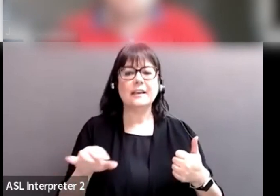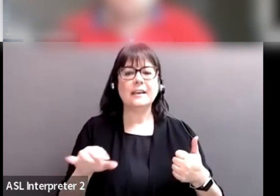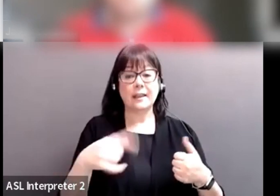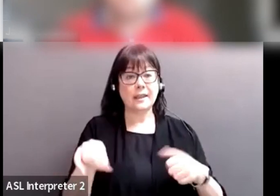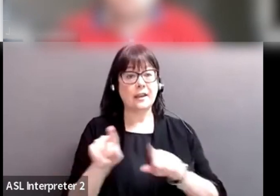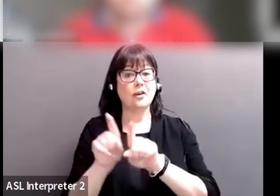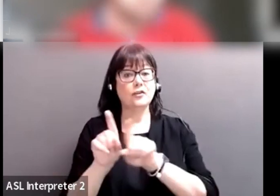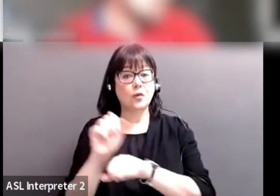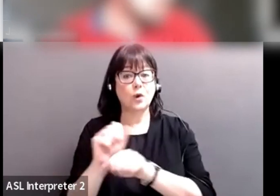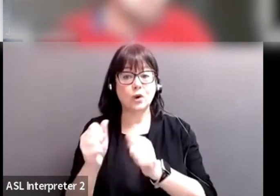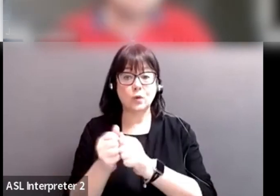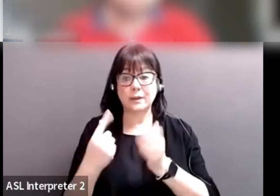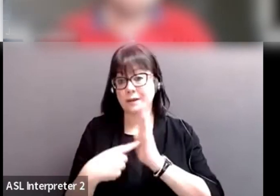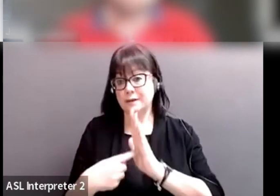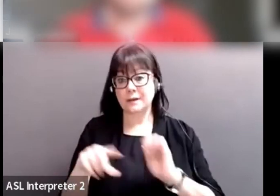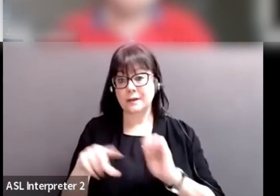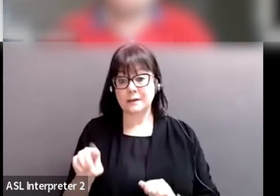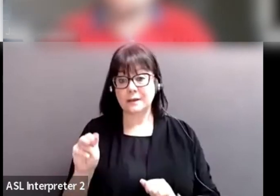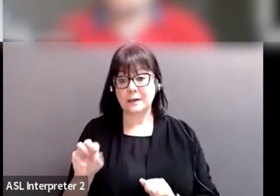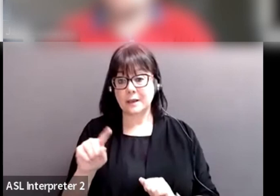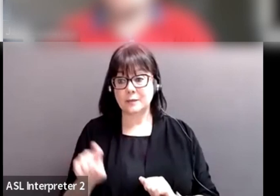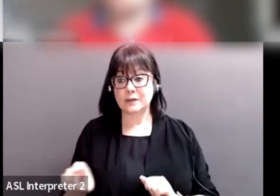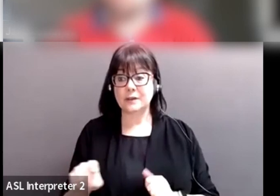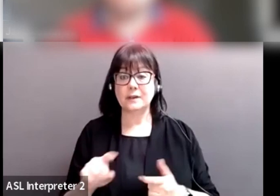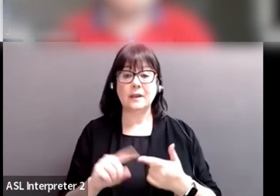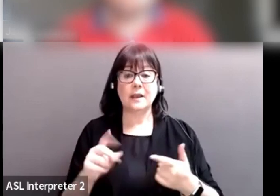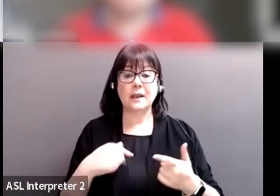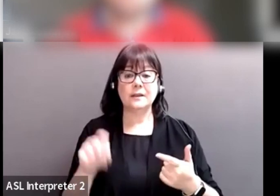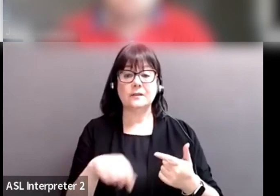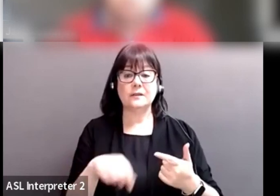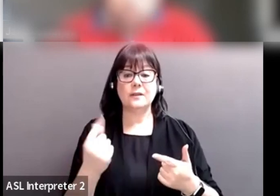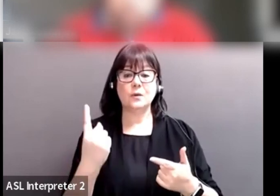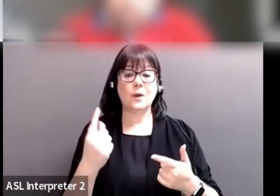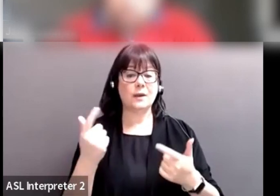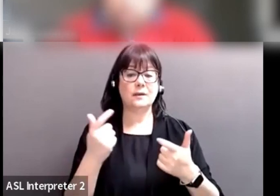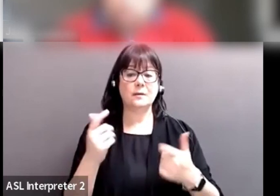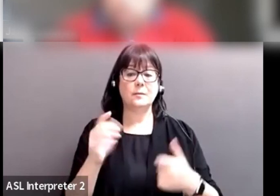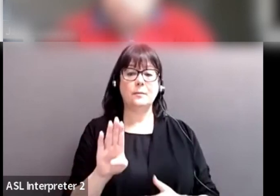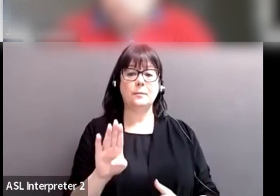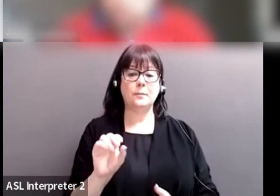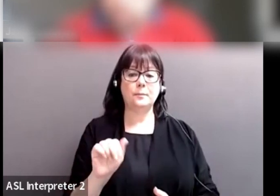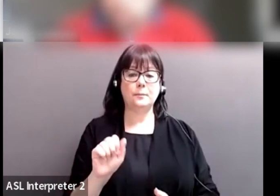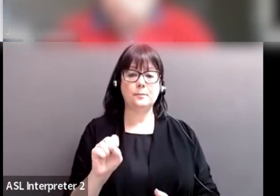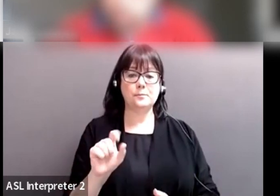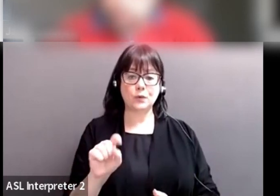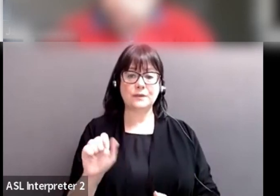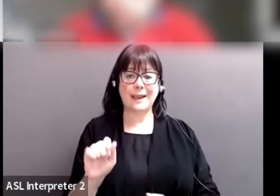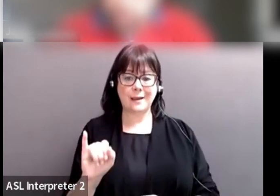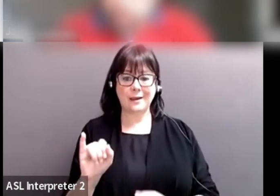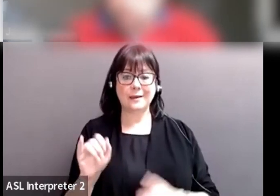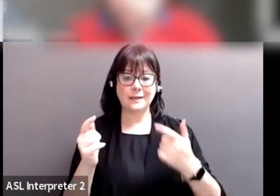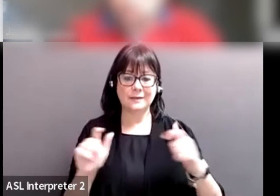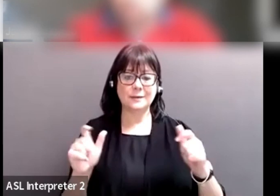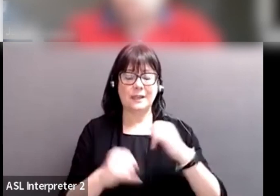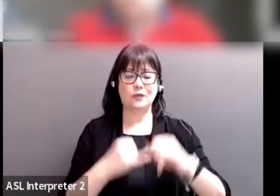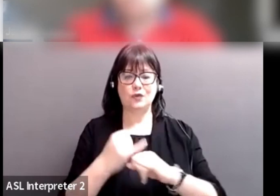example. And then we also have Boast AI, which is a big North American company. So it's not internal, but you can access